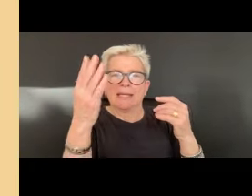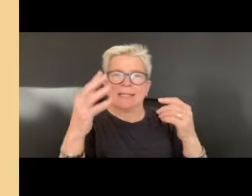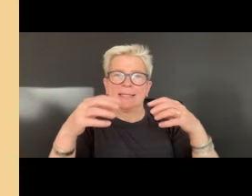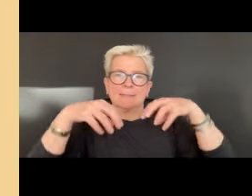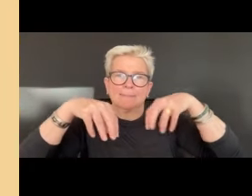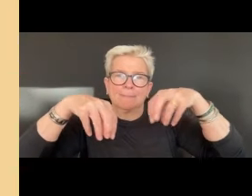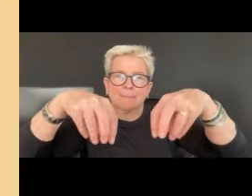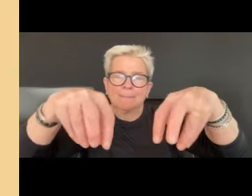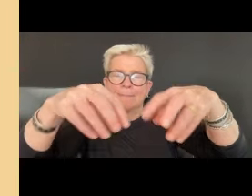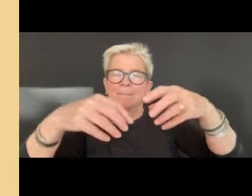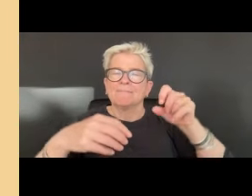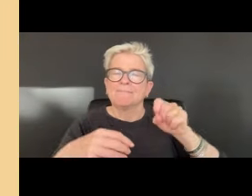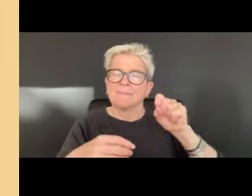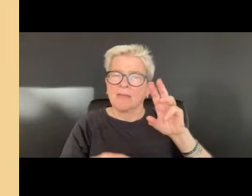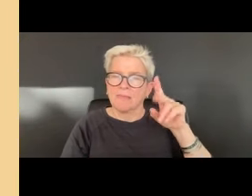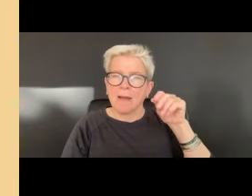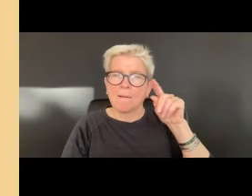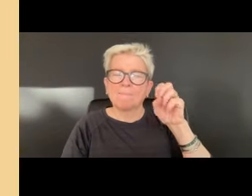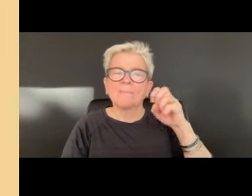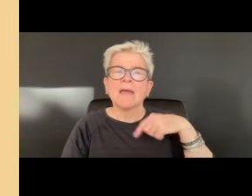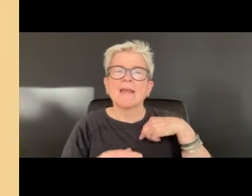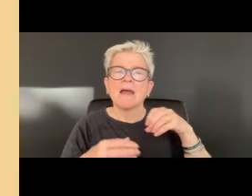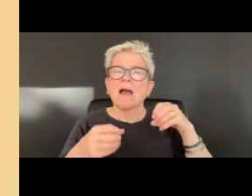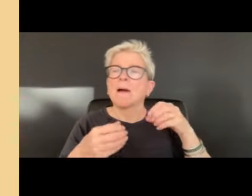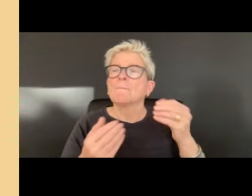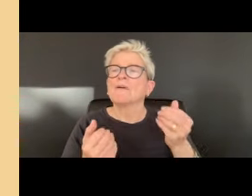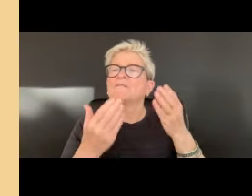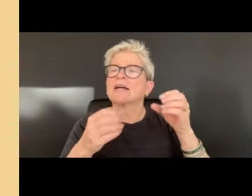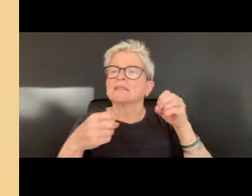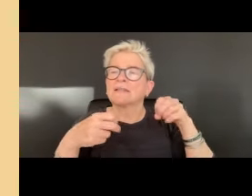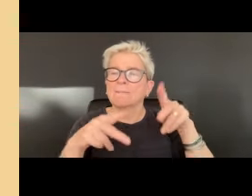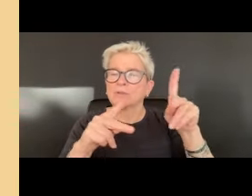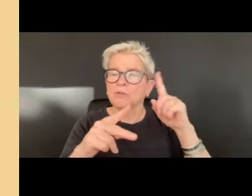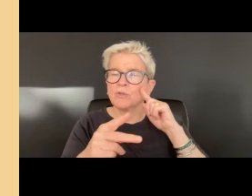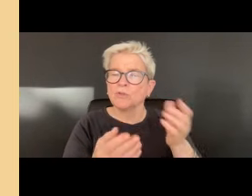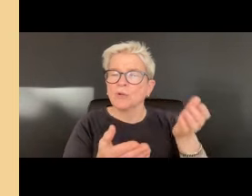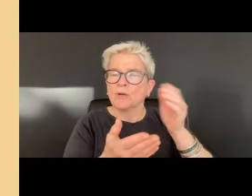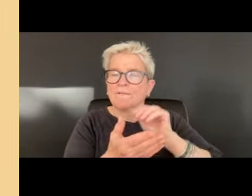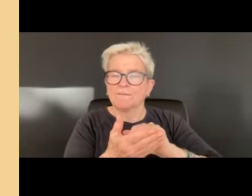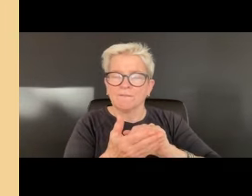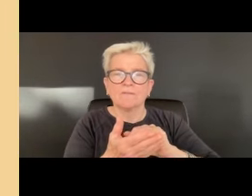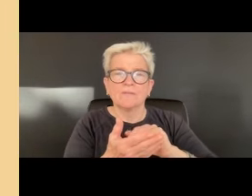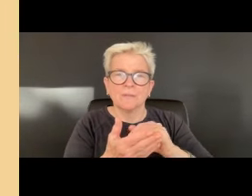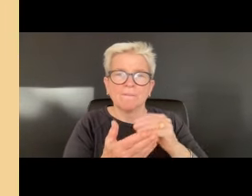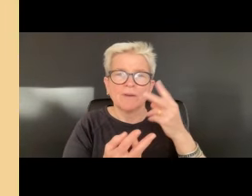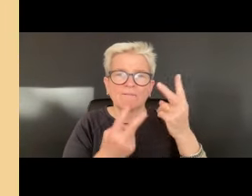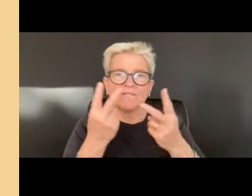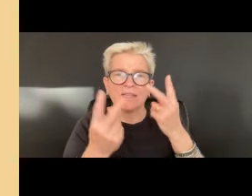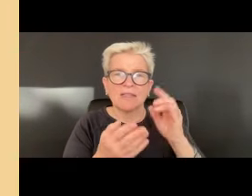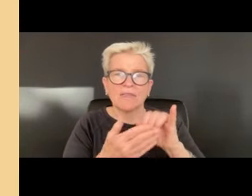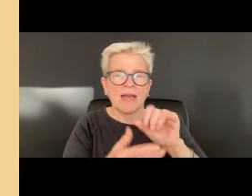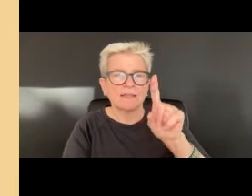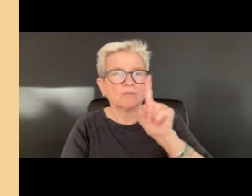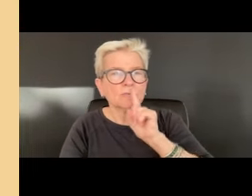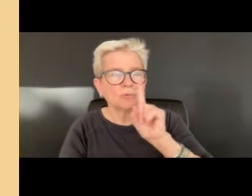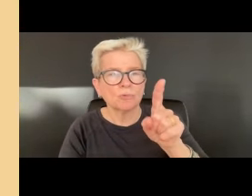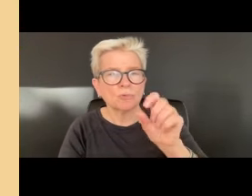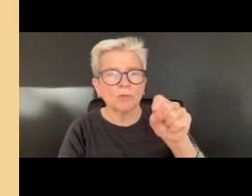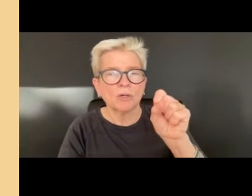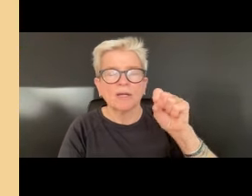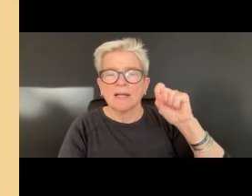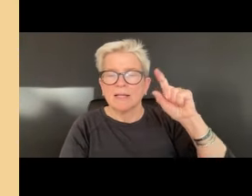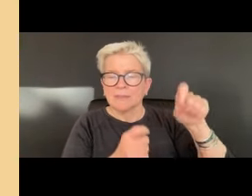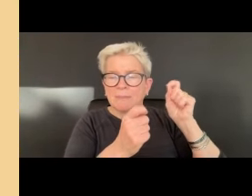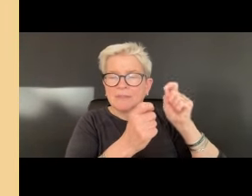This update does provide an opportunity to revisit some of those. We are, for specific, for example, in